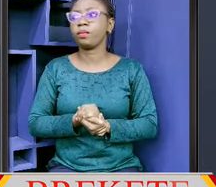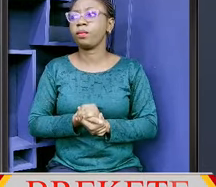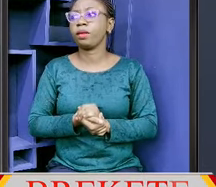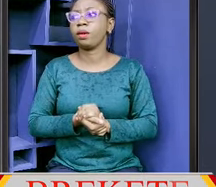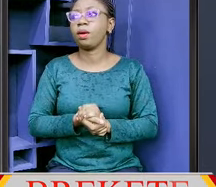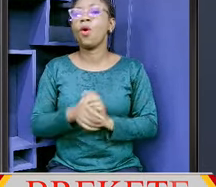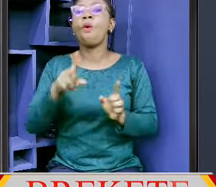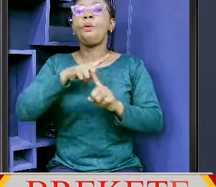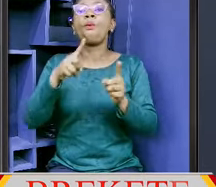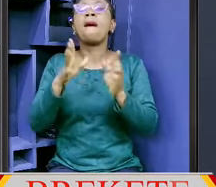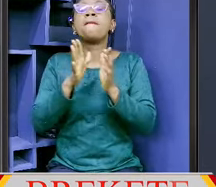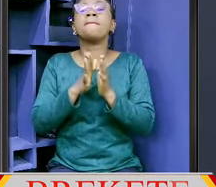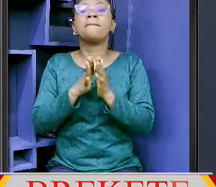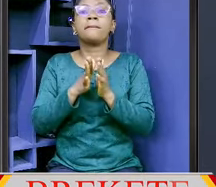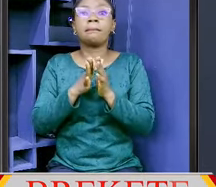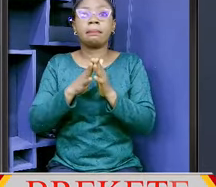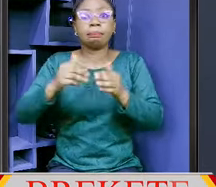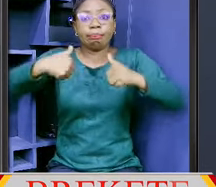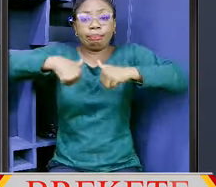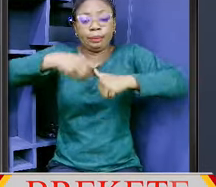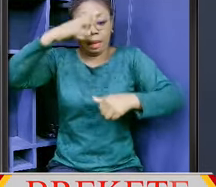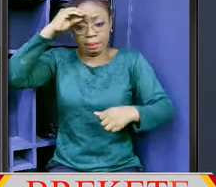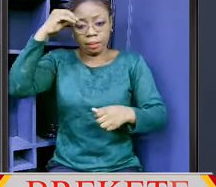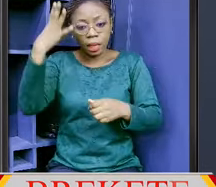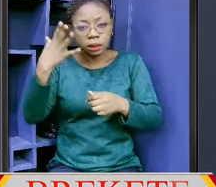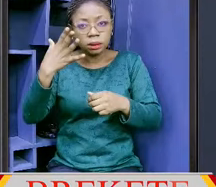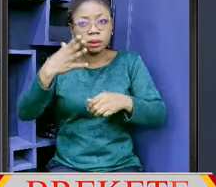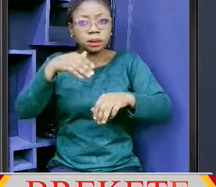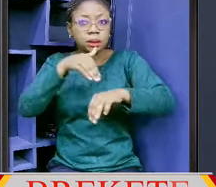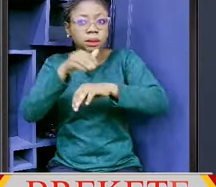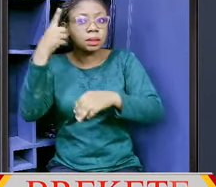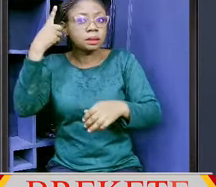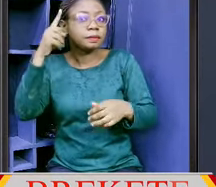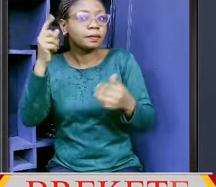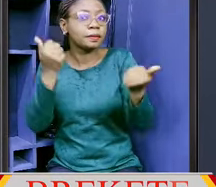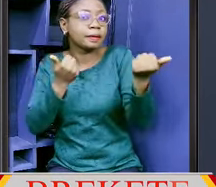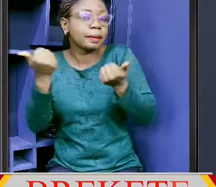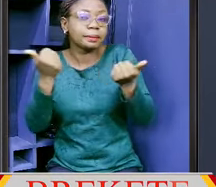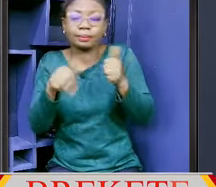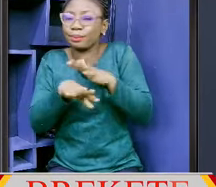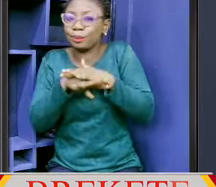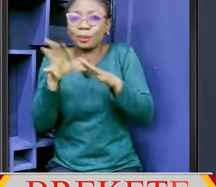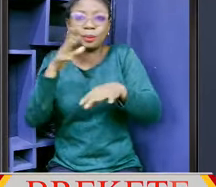When big man send for cars, you know they pay custom duties.